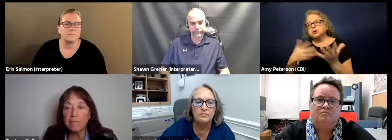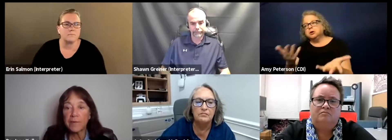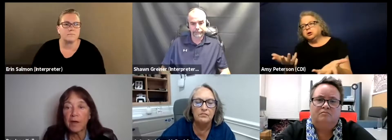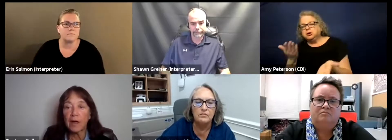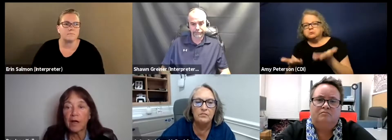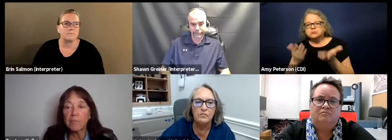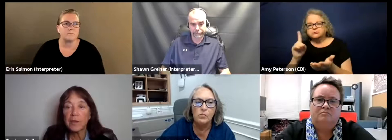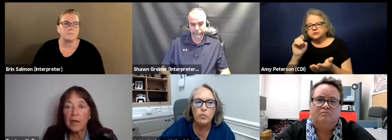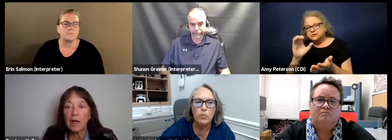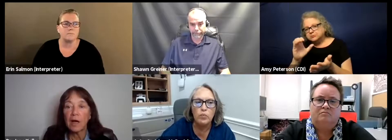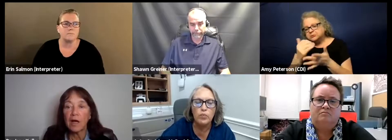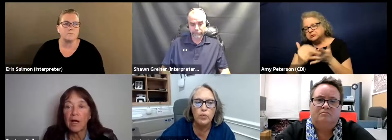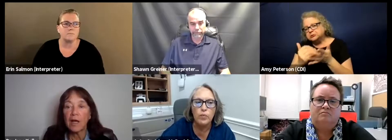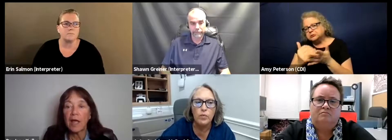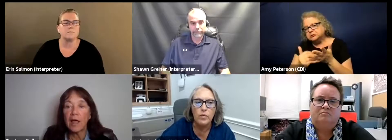shot?